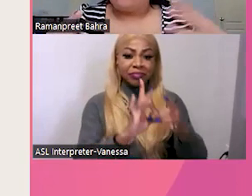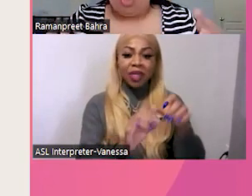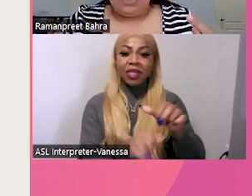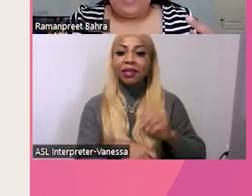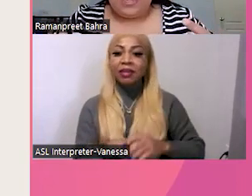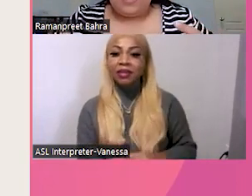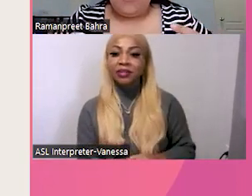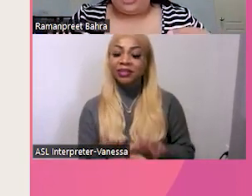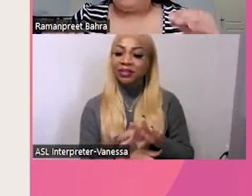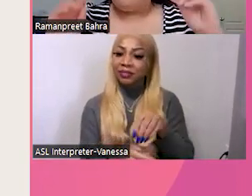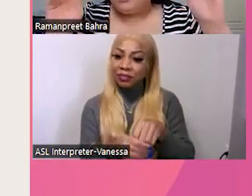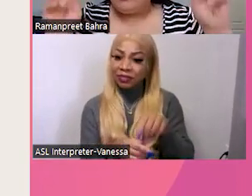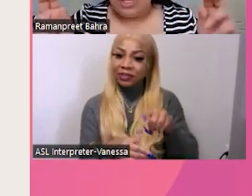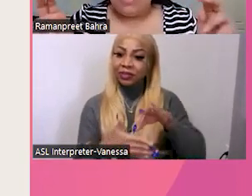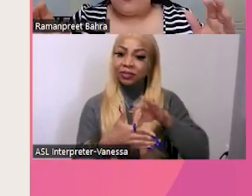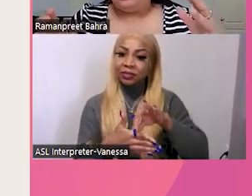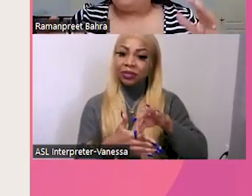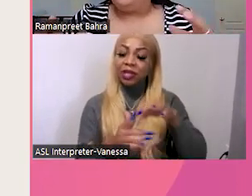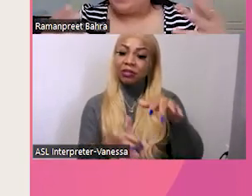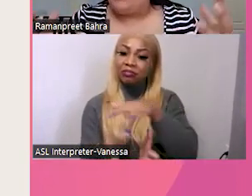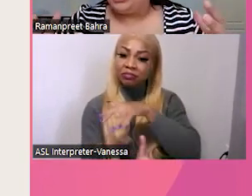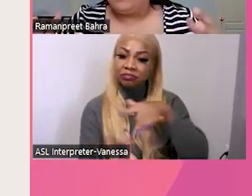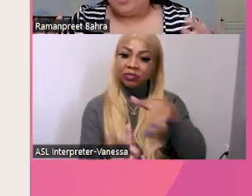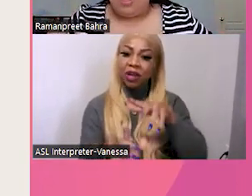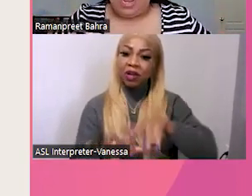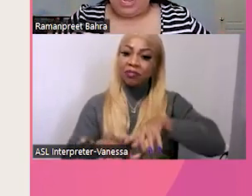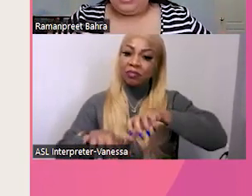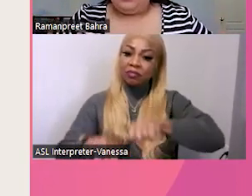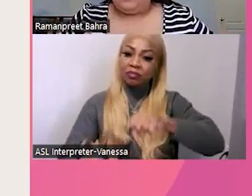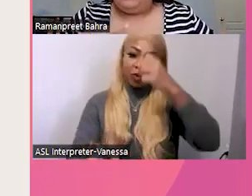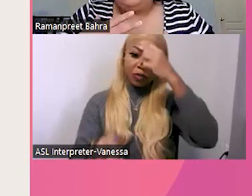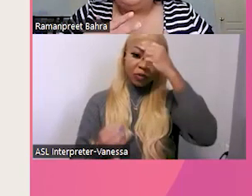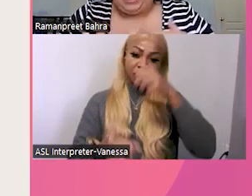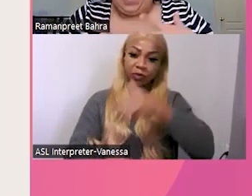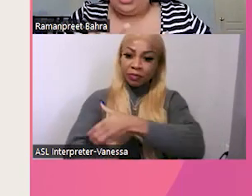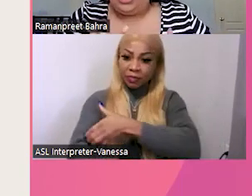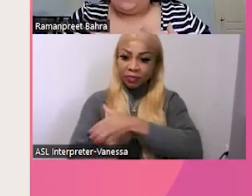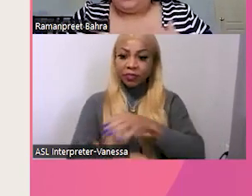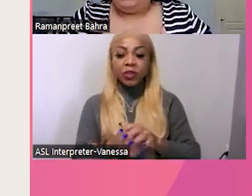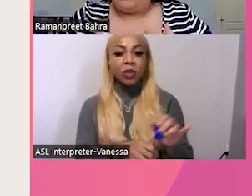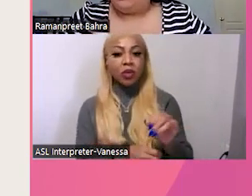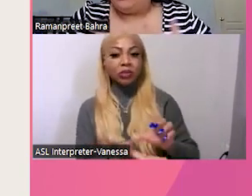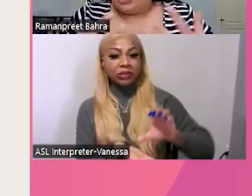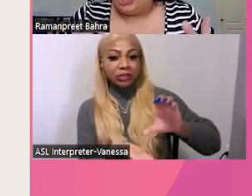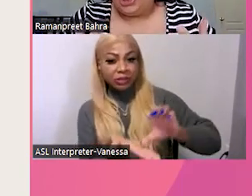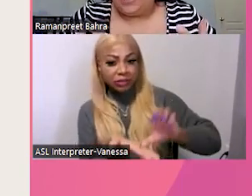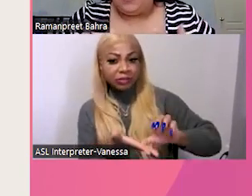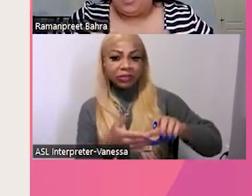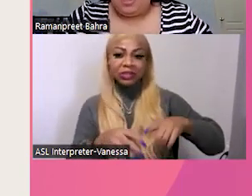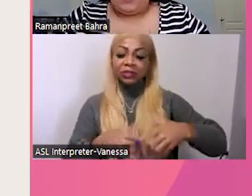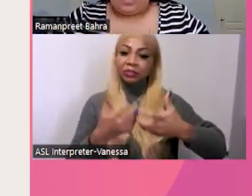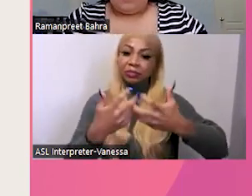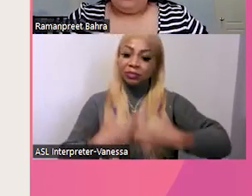in this context of the matrix of colonial powers and these capitalist industrial